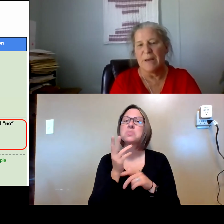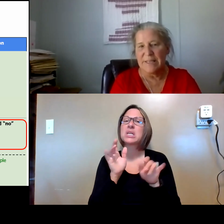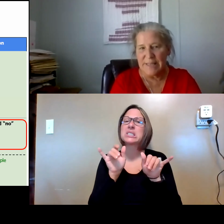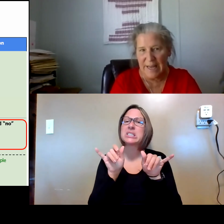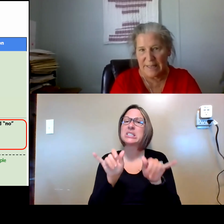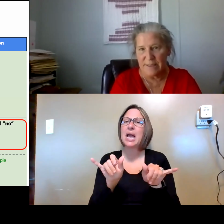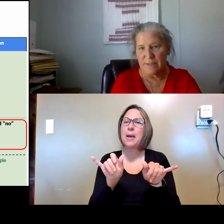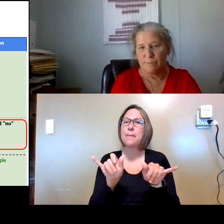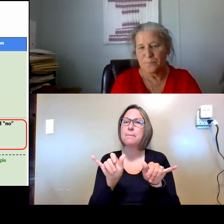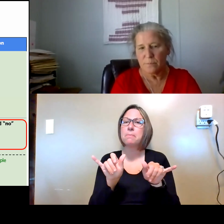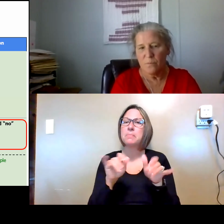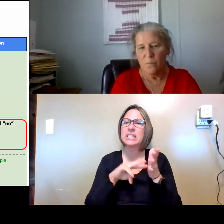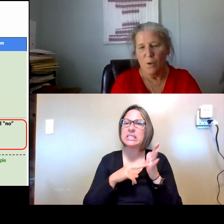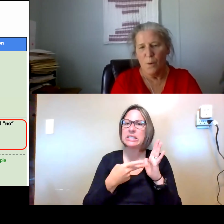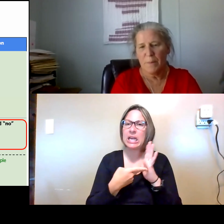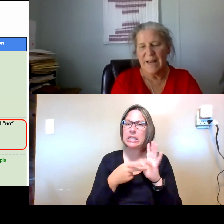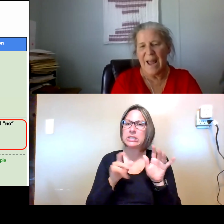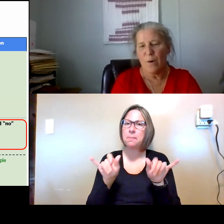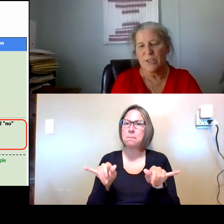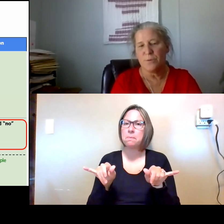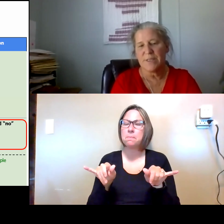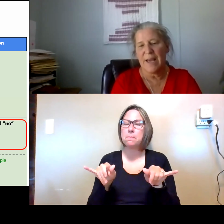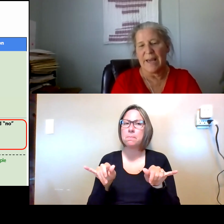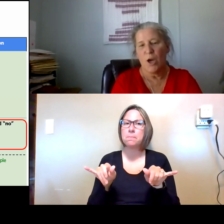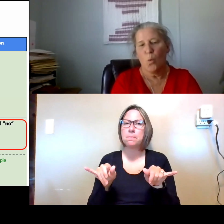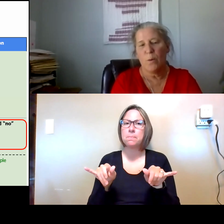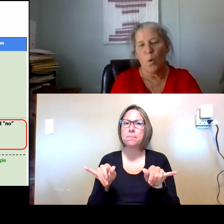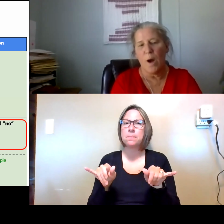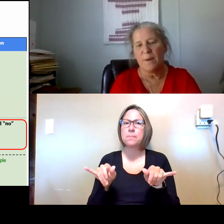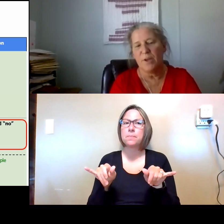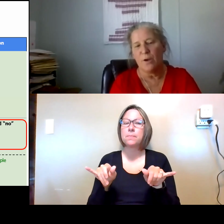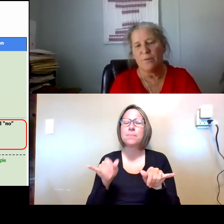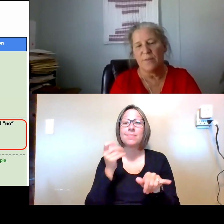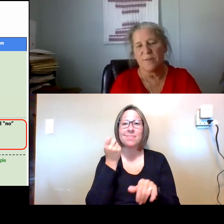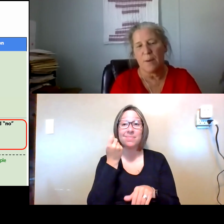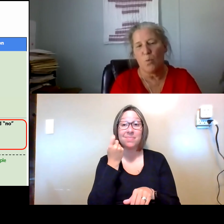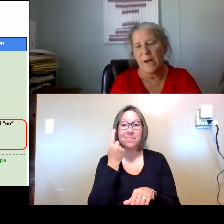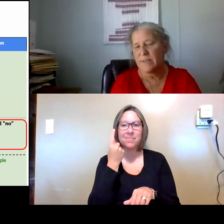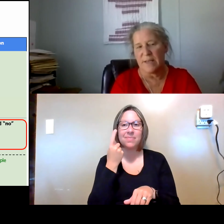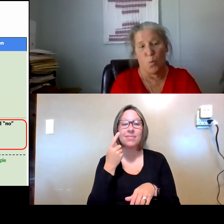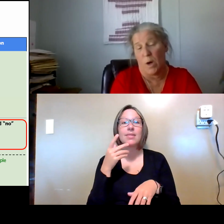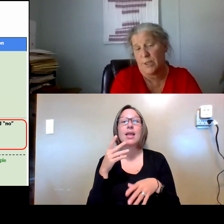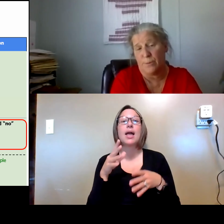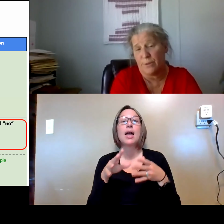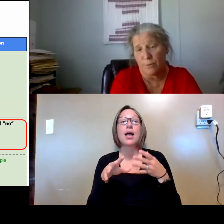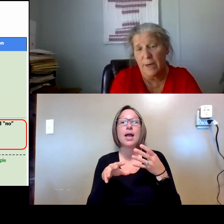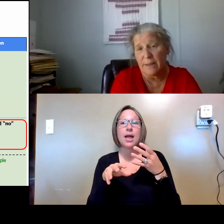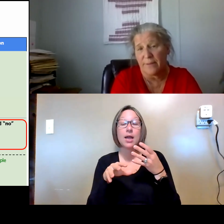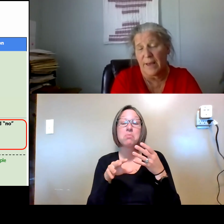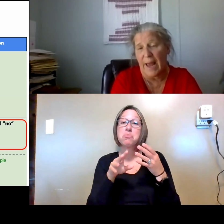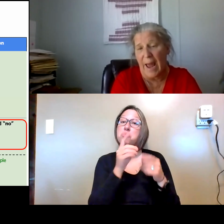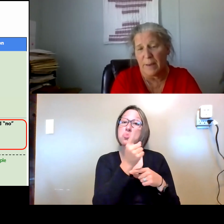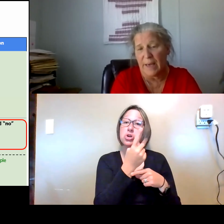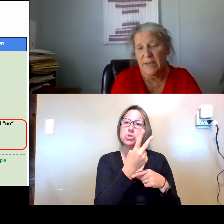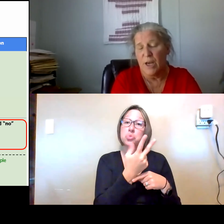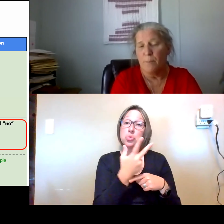same intents. But now, as you see, we want them using the same ones as 1, 2, and 3, like